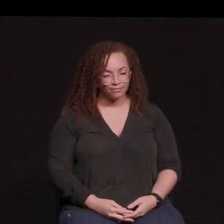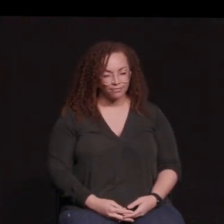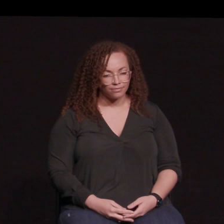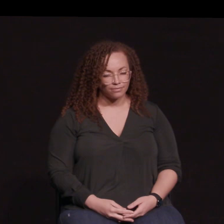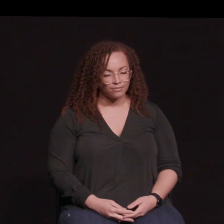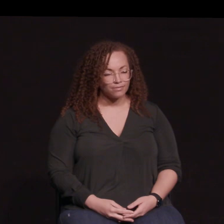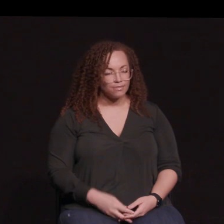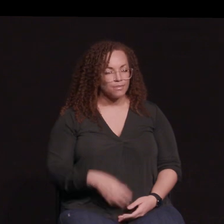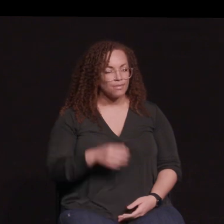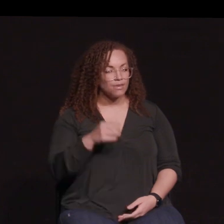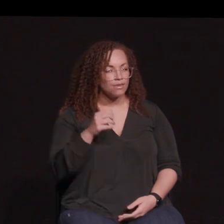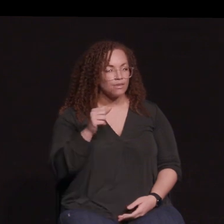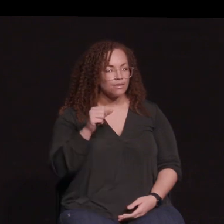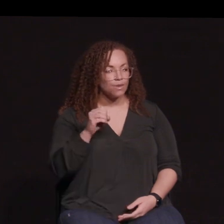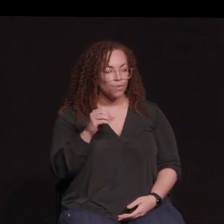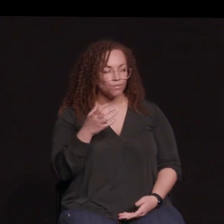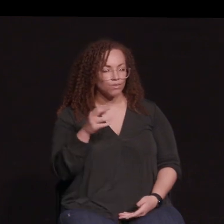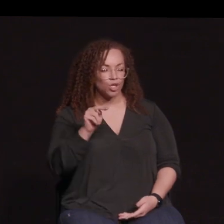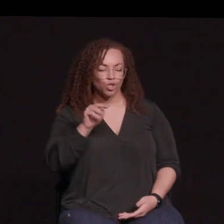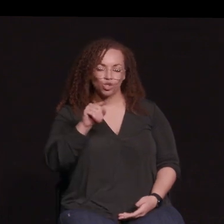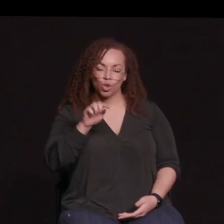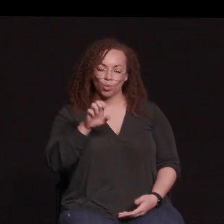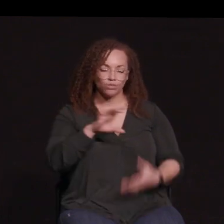So a note on grief.